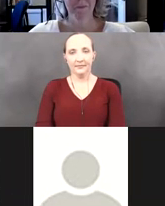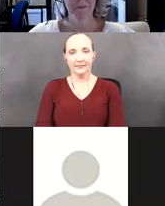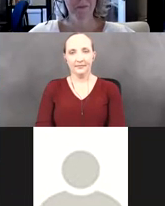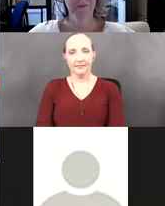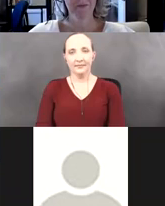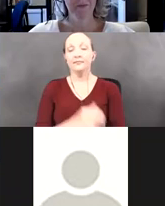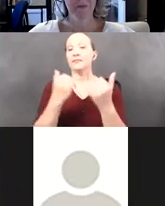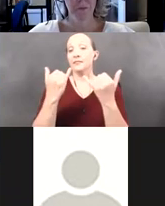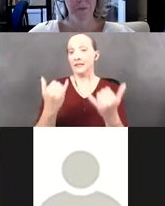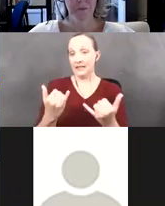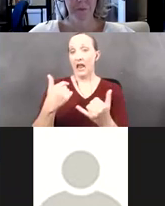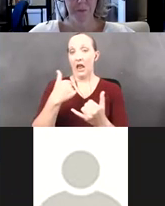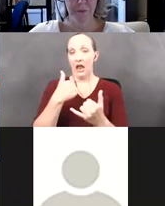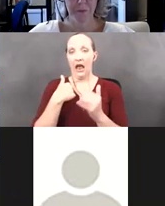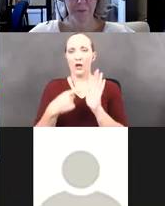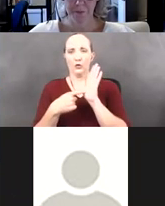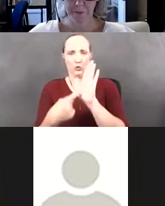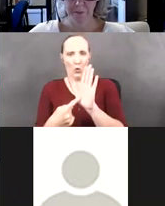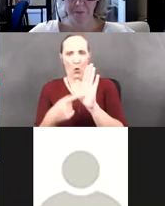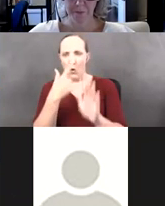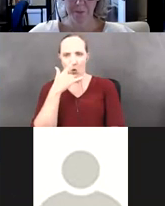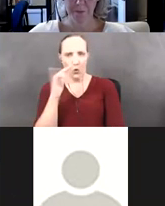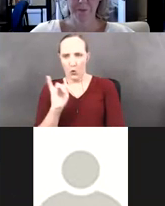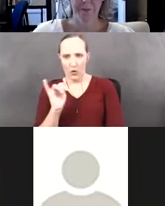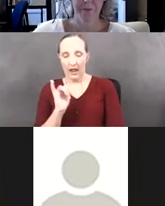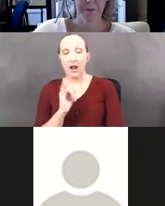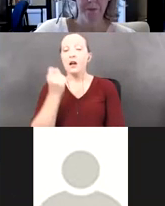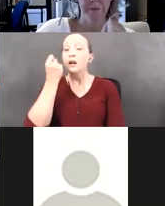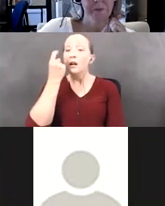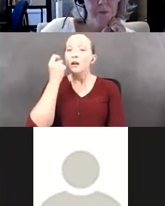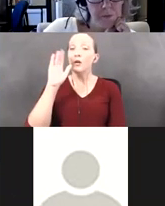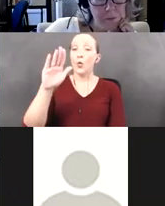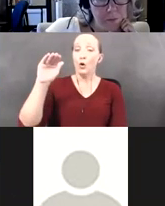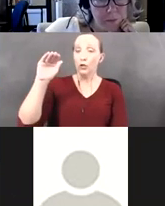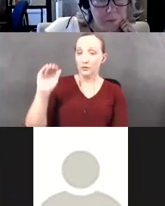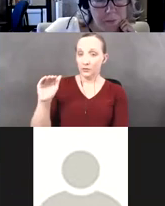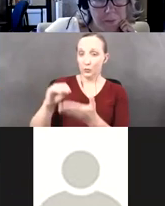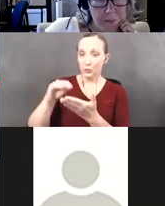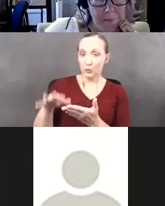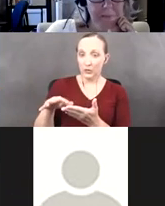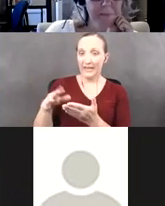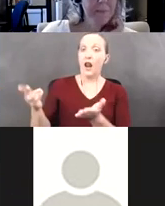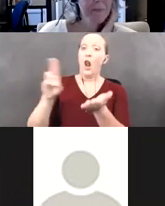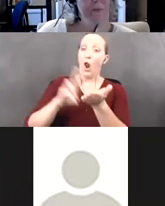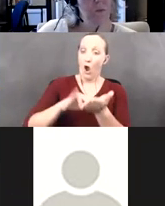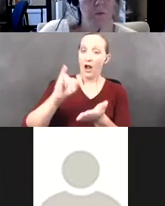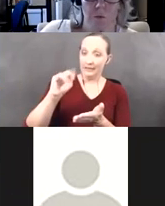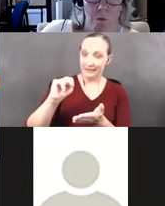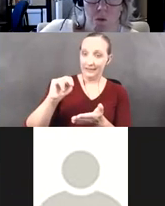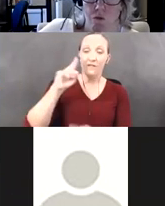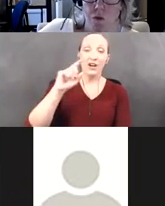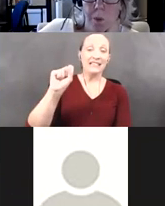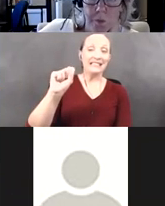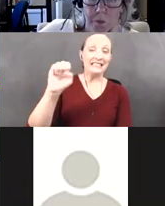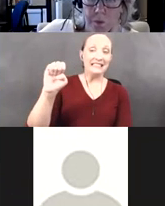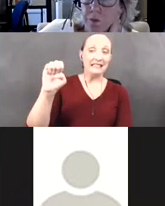So I can navigate here for you to Así puedo see. navegar Once your para que student has vean. logged into Una vez su Seesaw, hijo haya they will be entrado a taken Seesaw, to